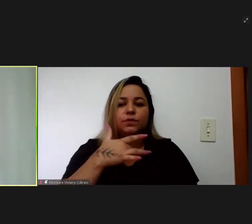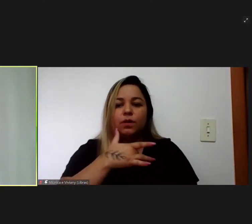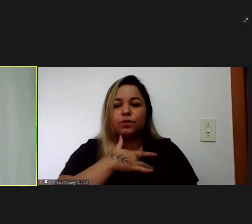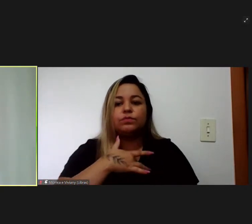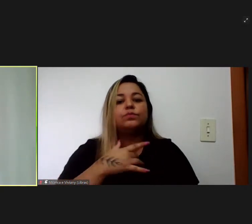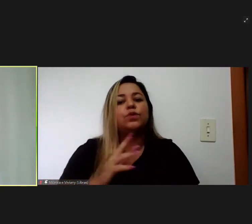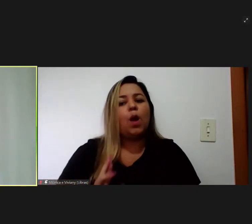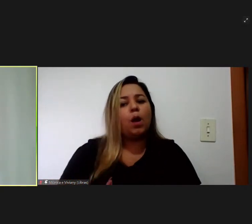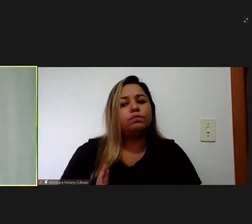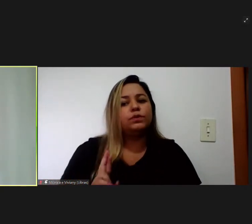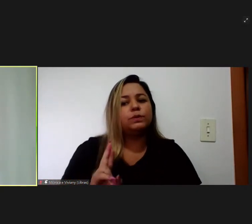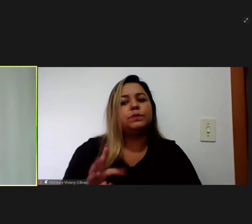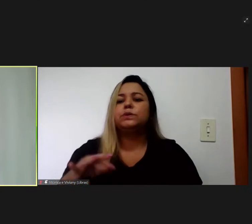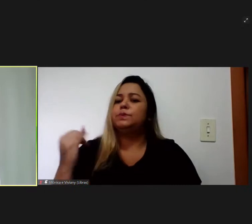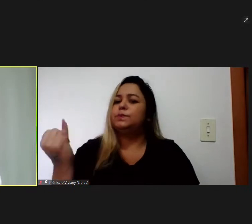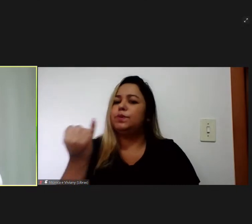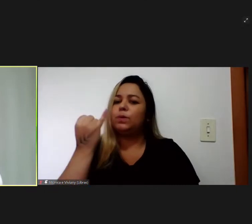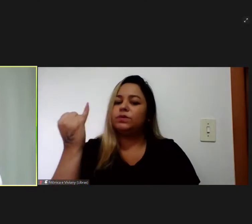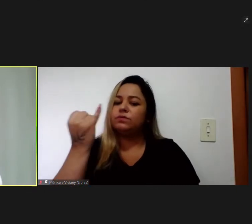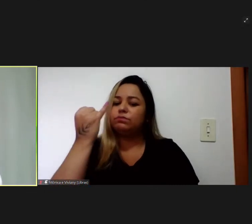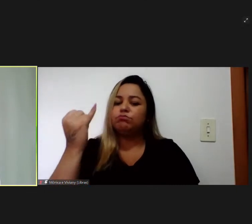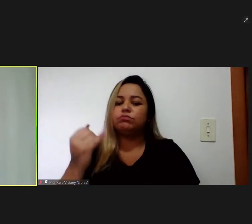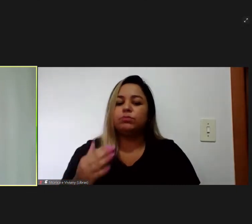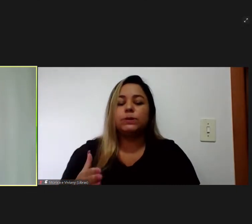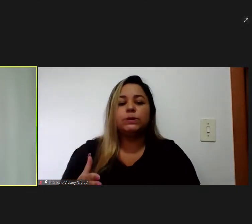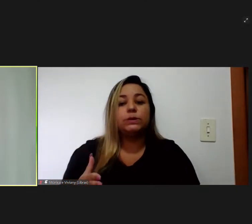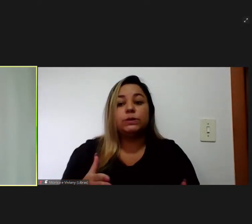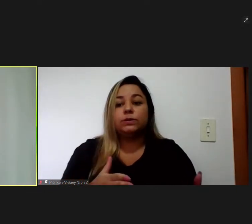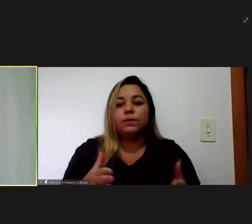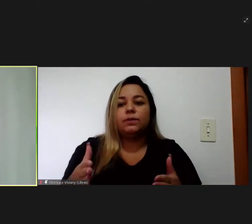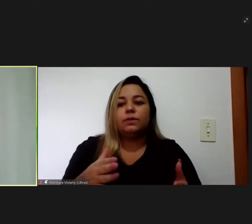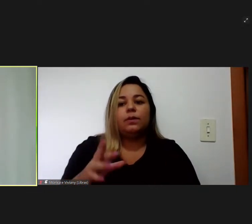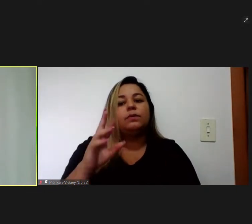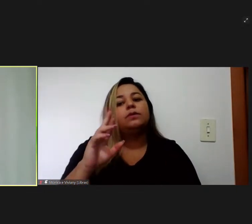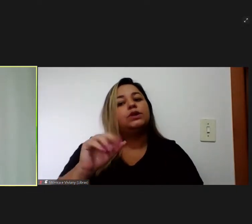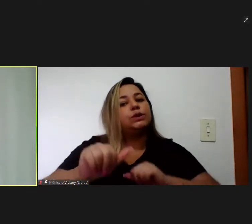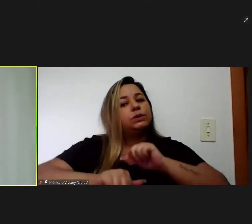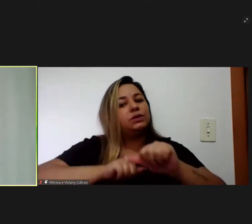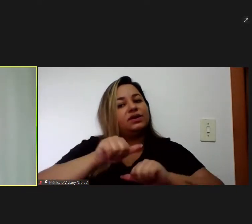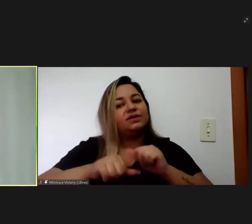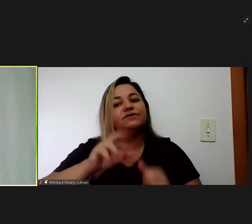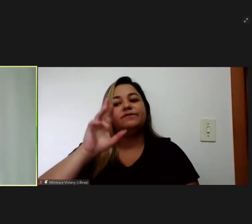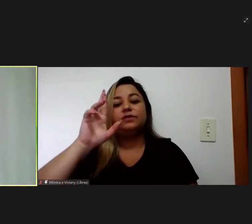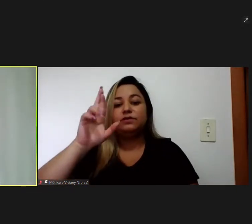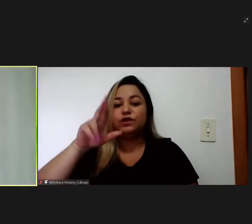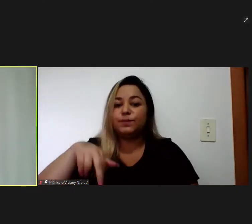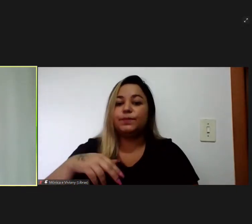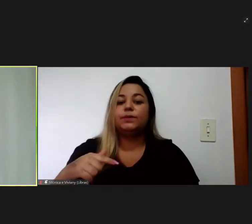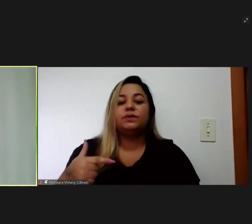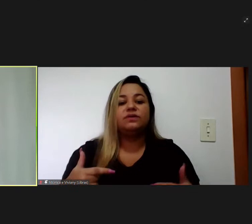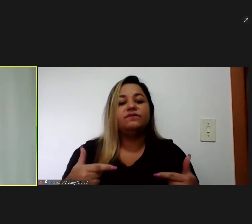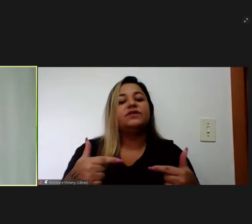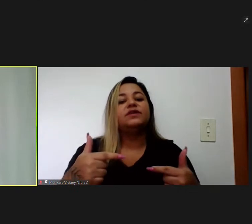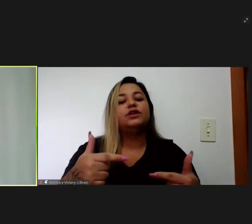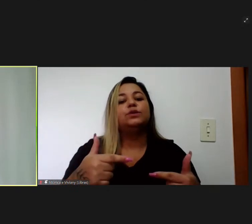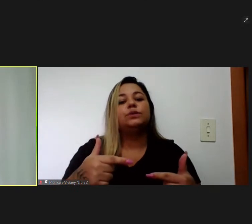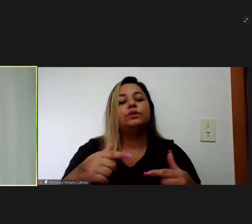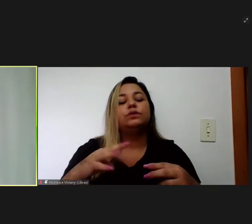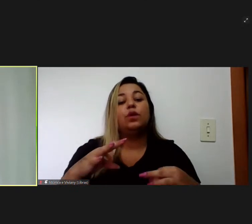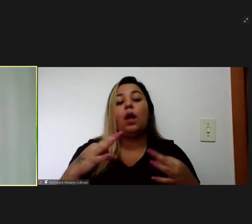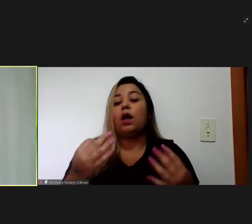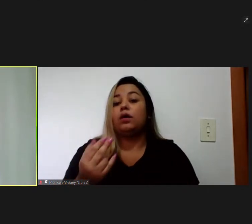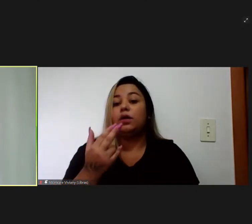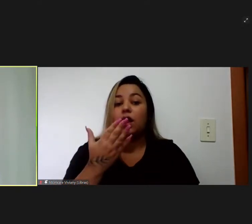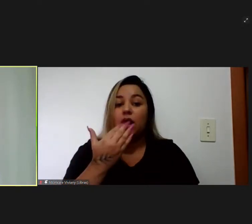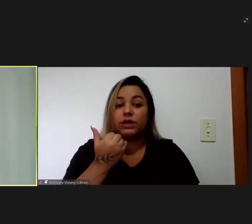actions in health systems and represent important steps to exchange and reflect upon the challenges for the